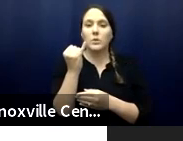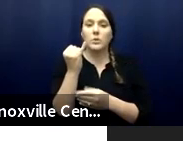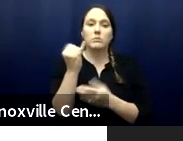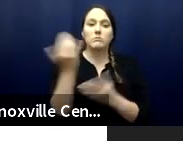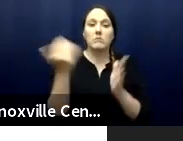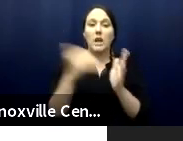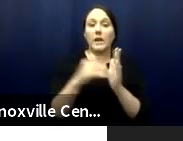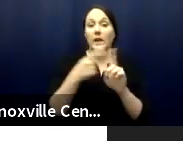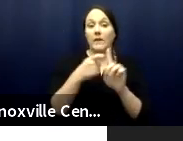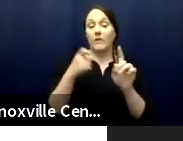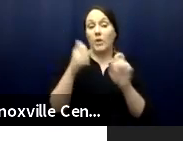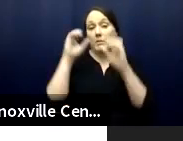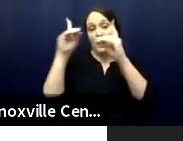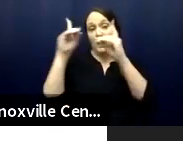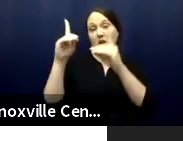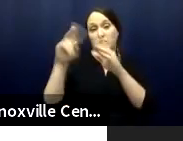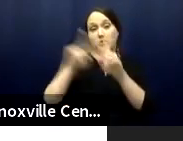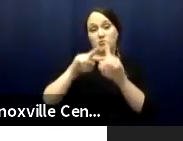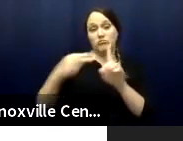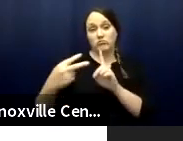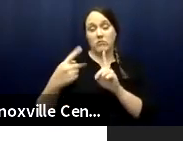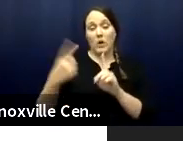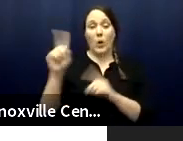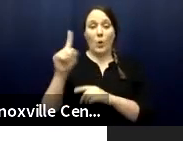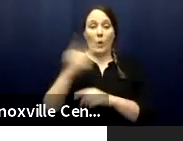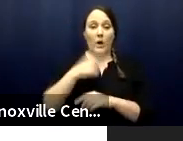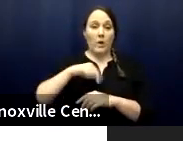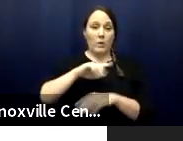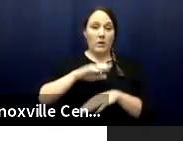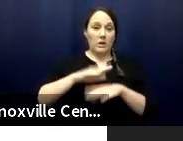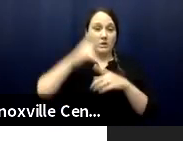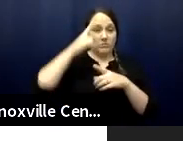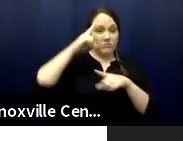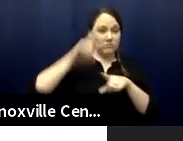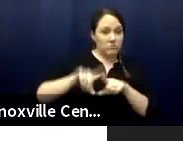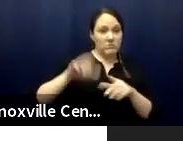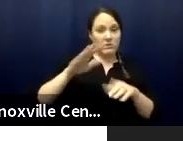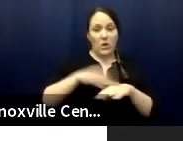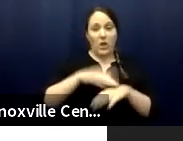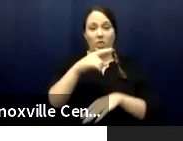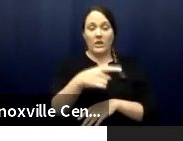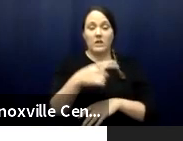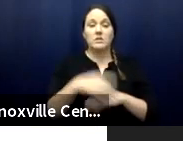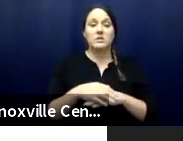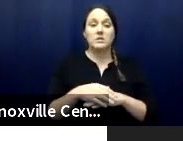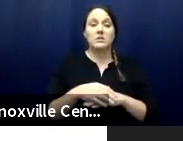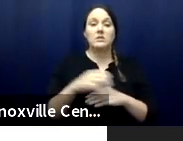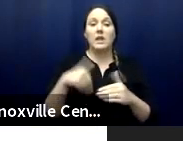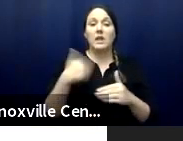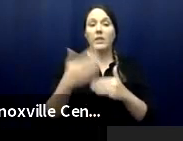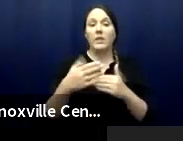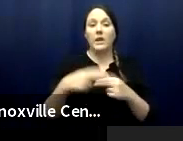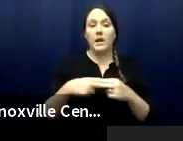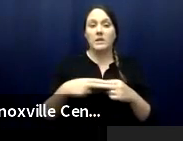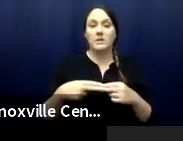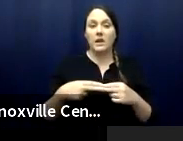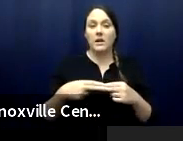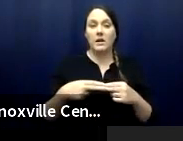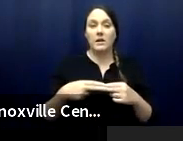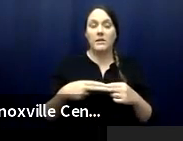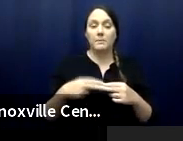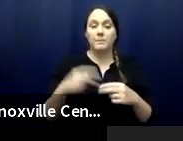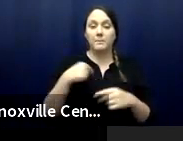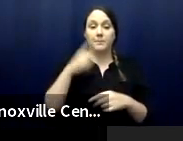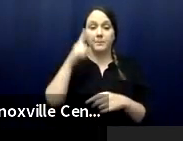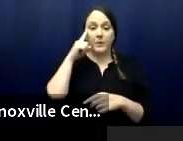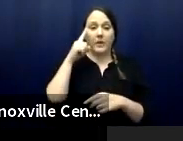again, from an education perspective, where we are on this issue. And I believe, could you hit next slide, please? I believe you